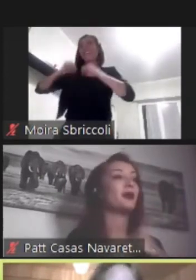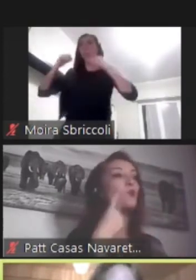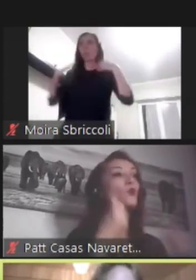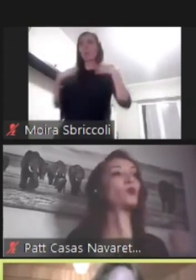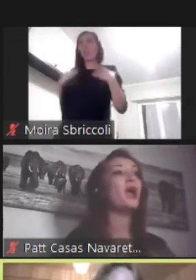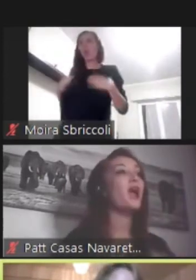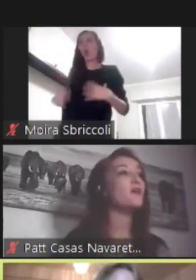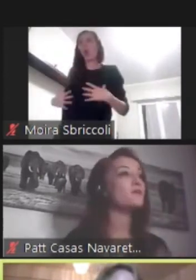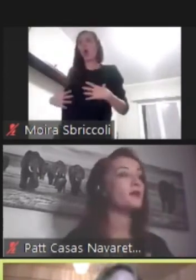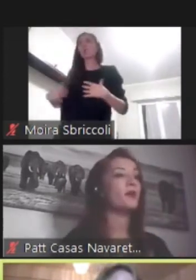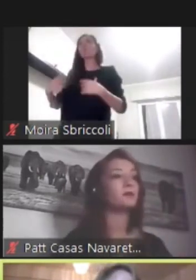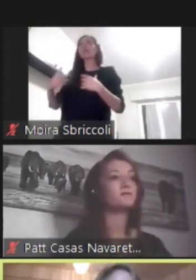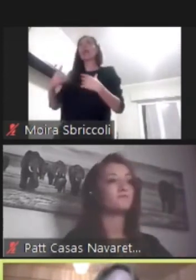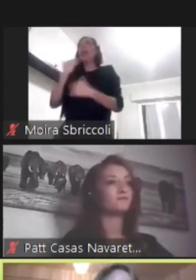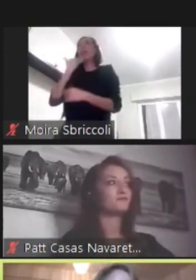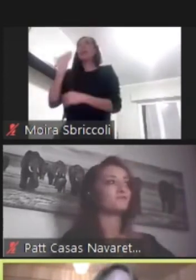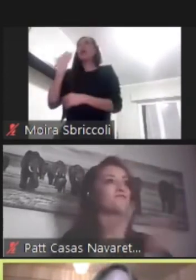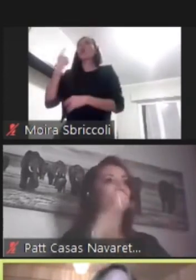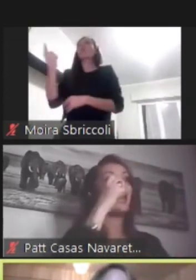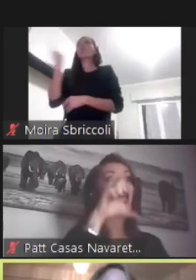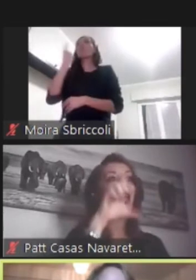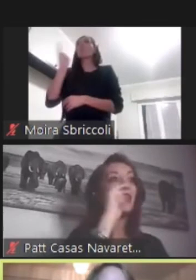Then our second ingredient